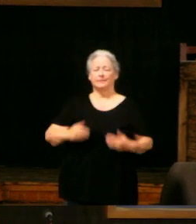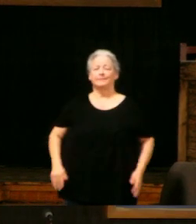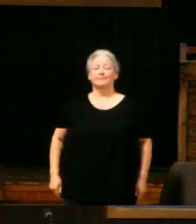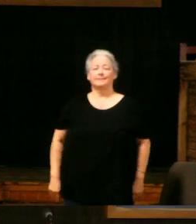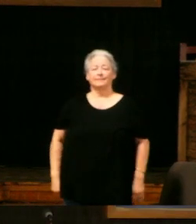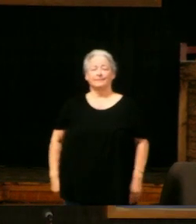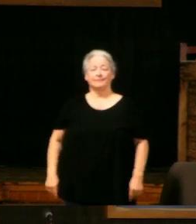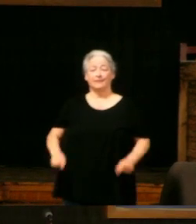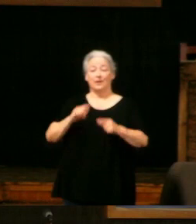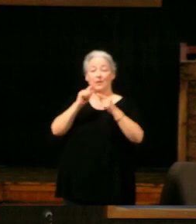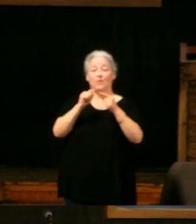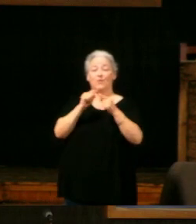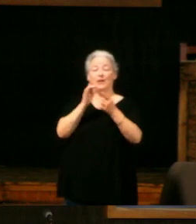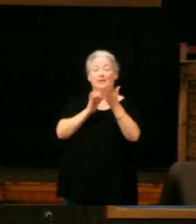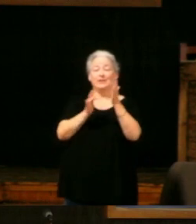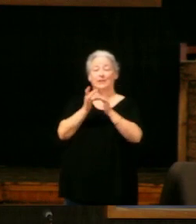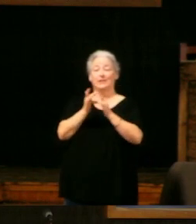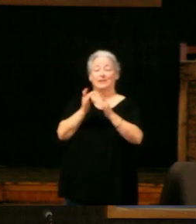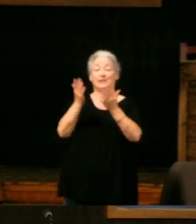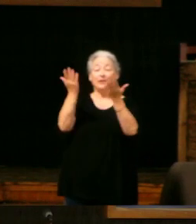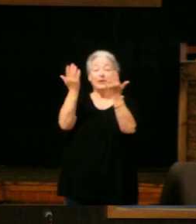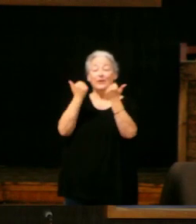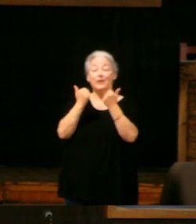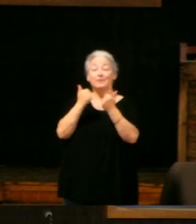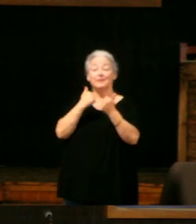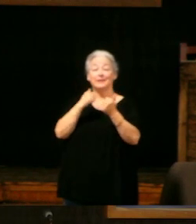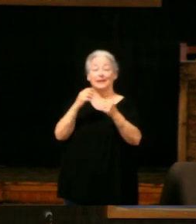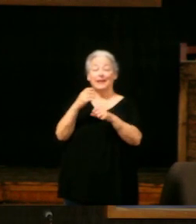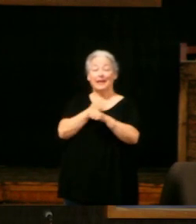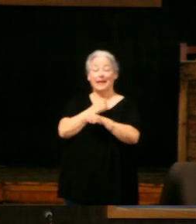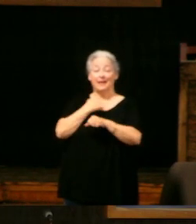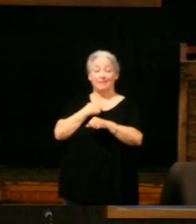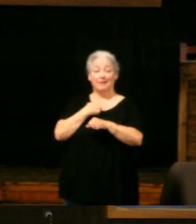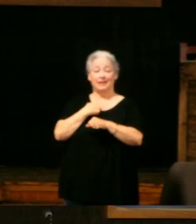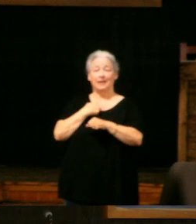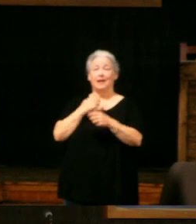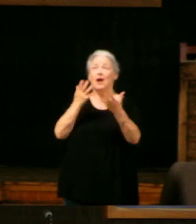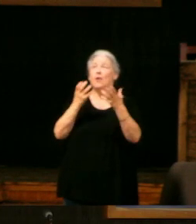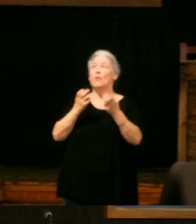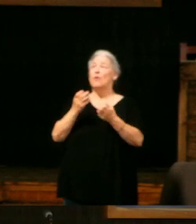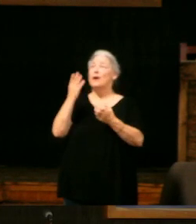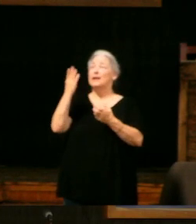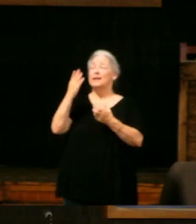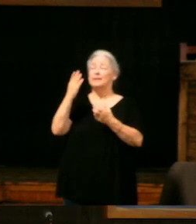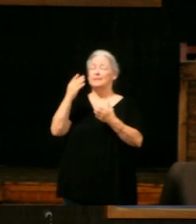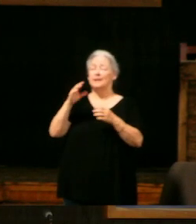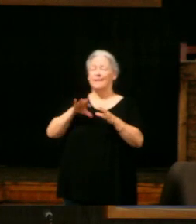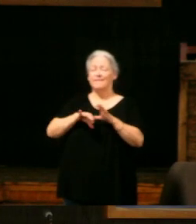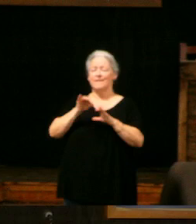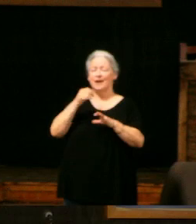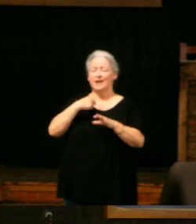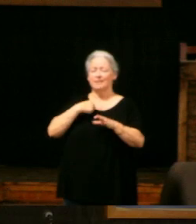When Jesus comes back to get me, I want him to find me being sanctified